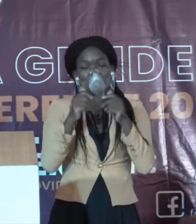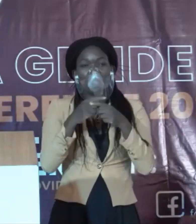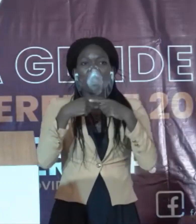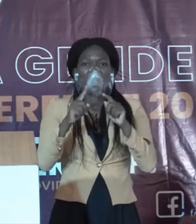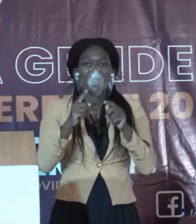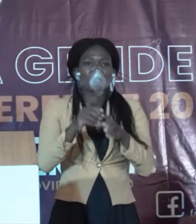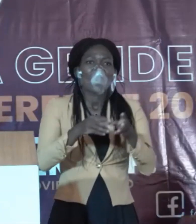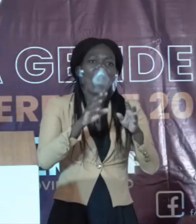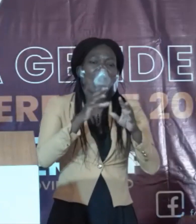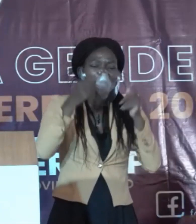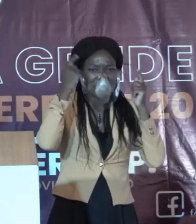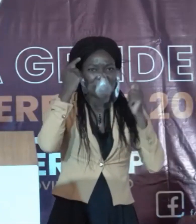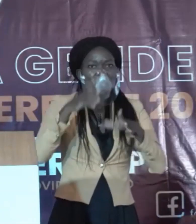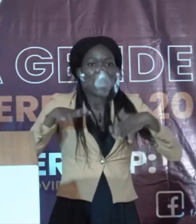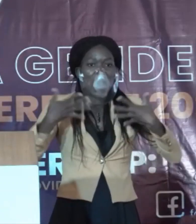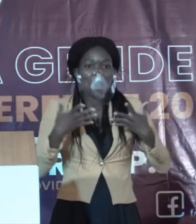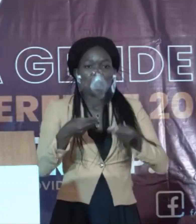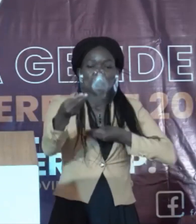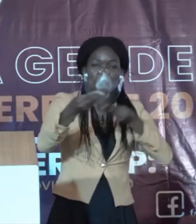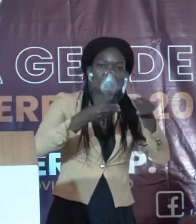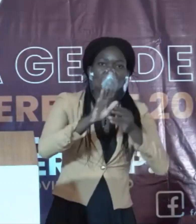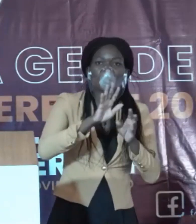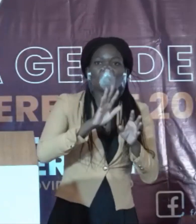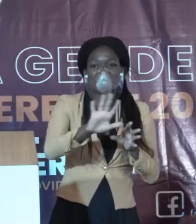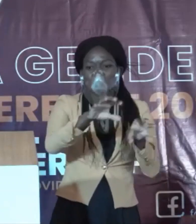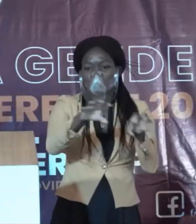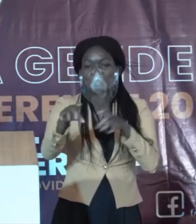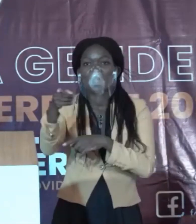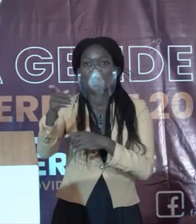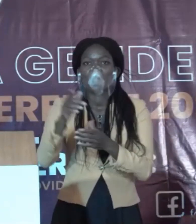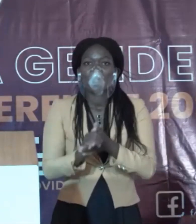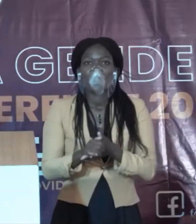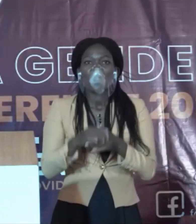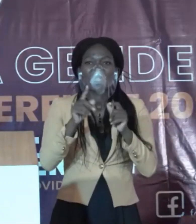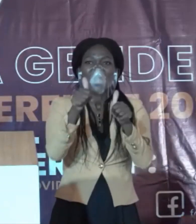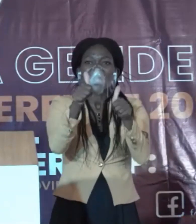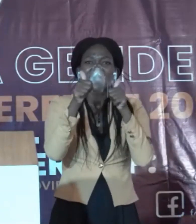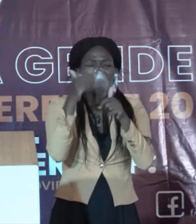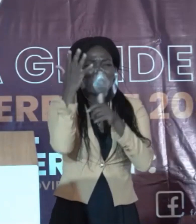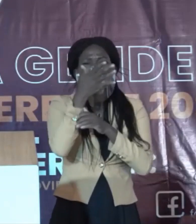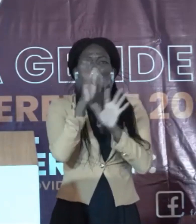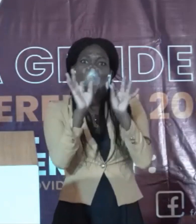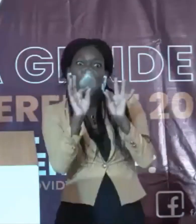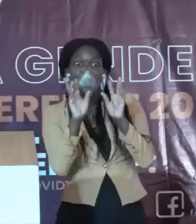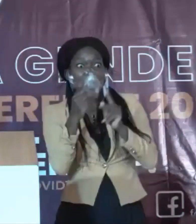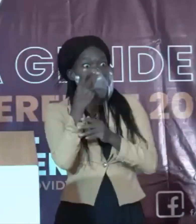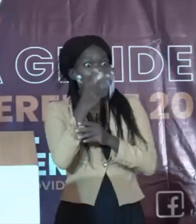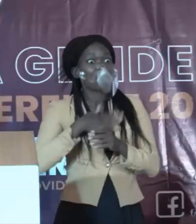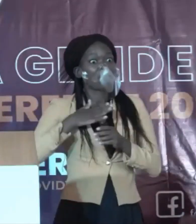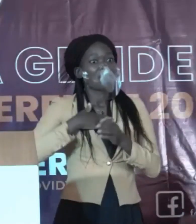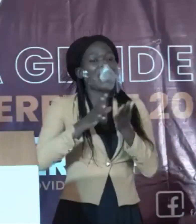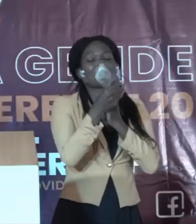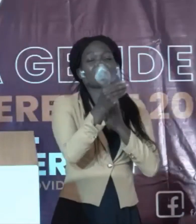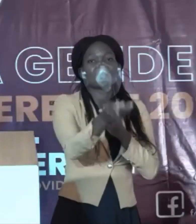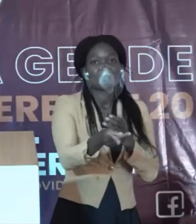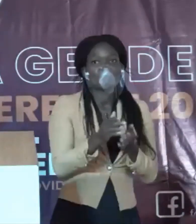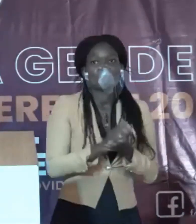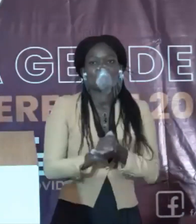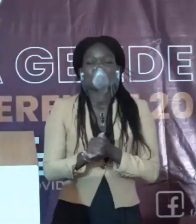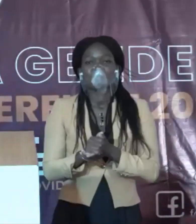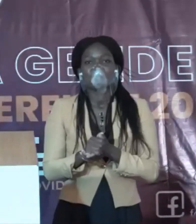the needed goods and services to be competitive and expand their existing businesses or do